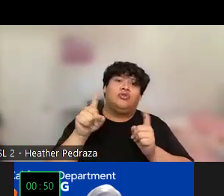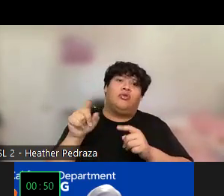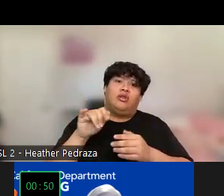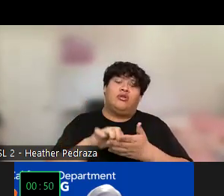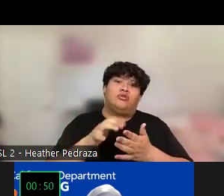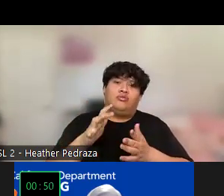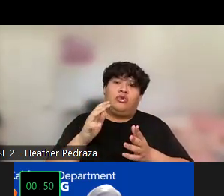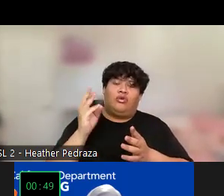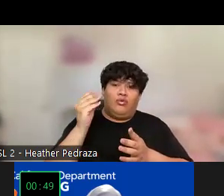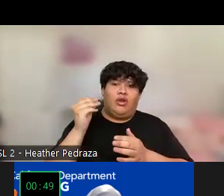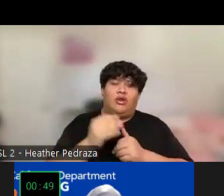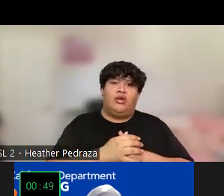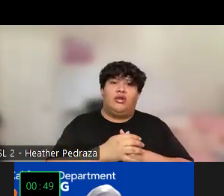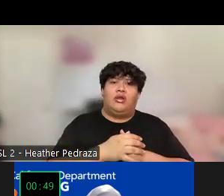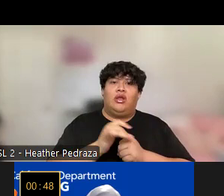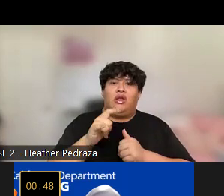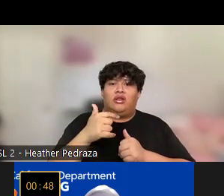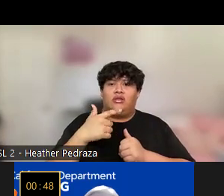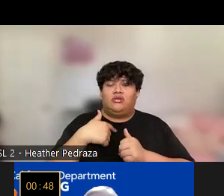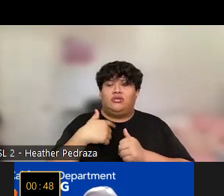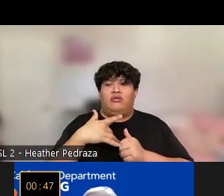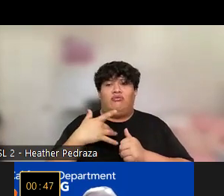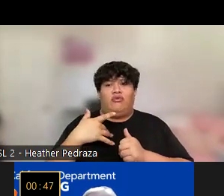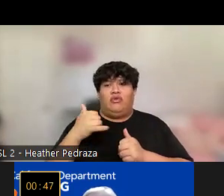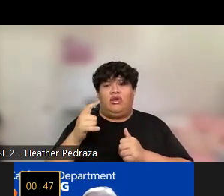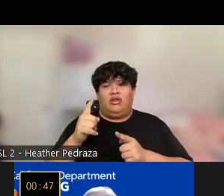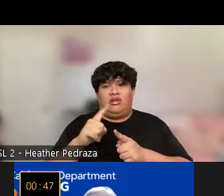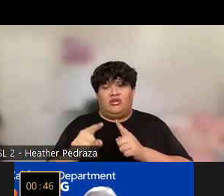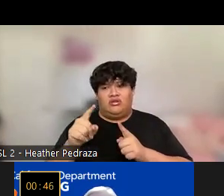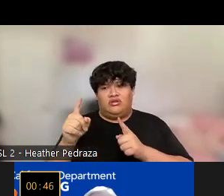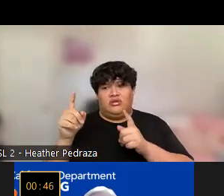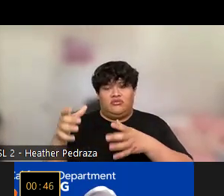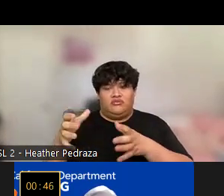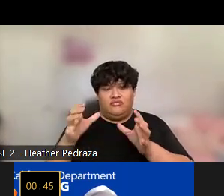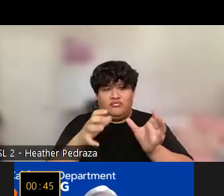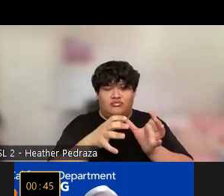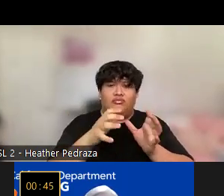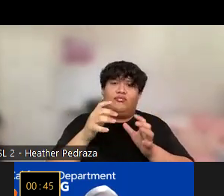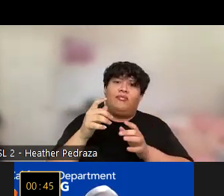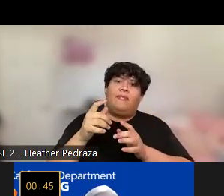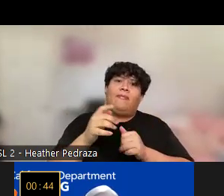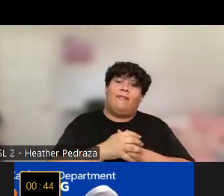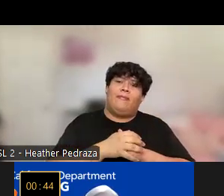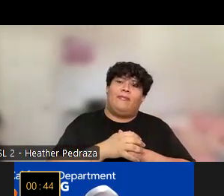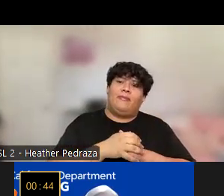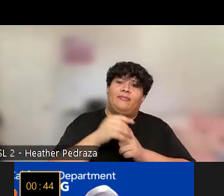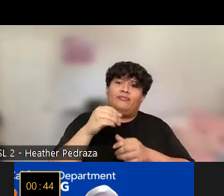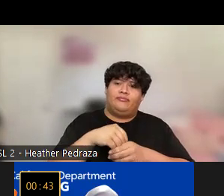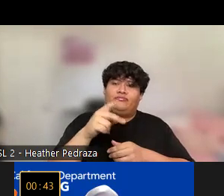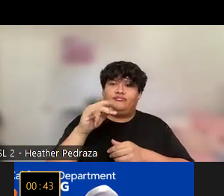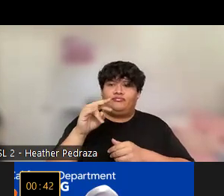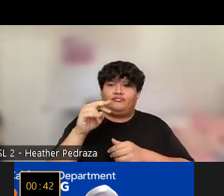with it. And this is at Rancho Mirage Health and Rehabilitation Center under the conglomerate of Cambridge Health.